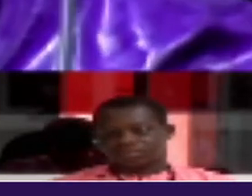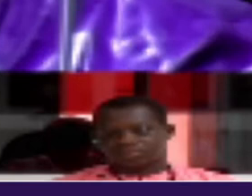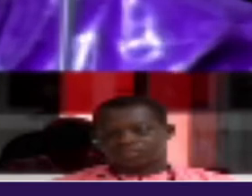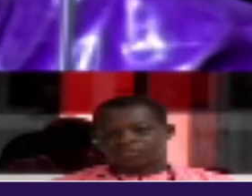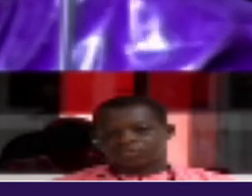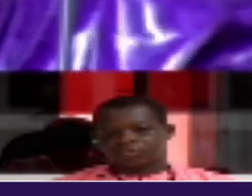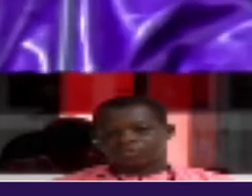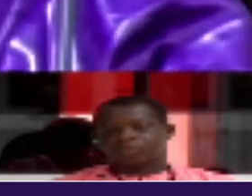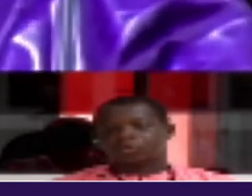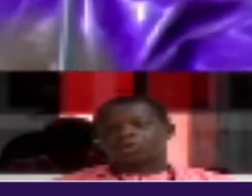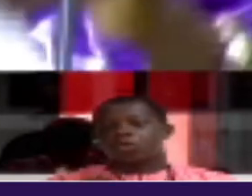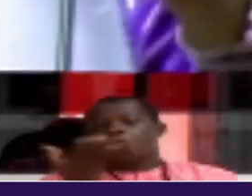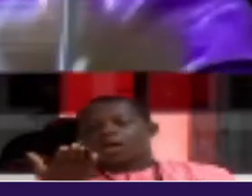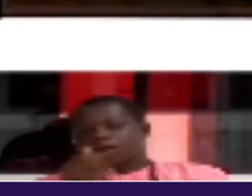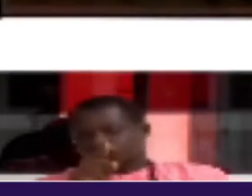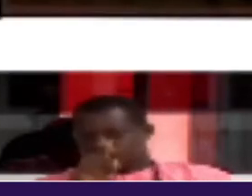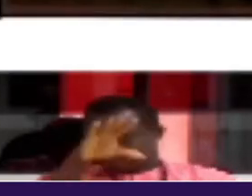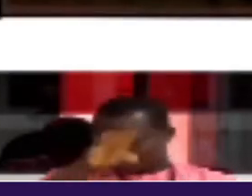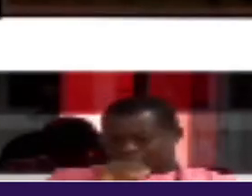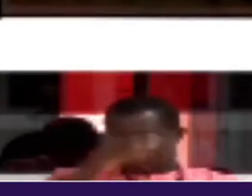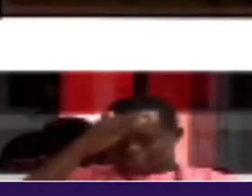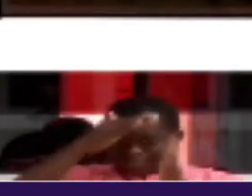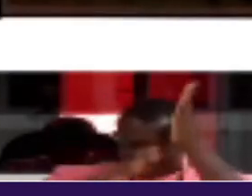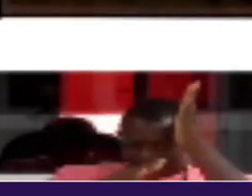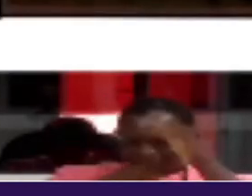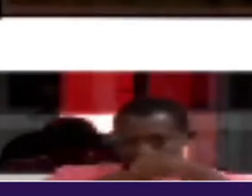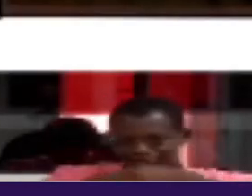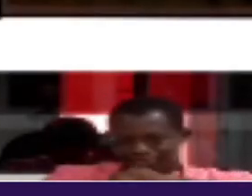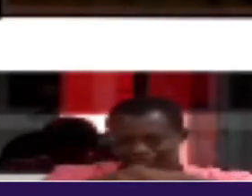Where did you do your military training? At the